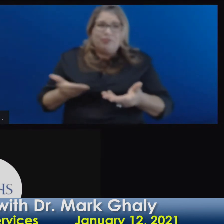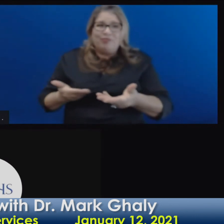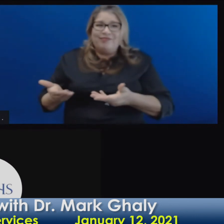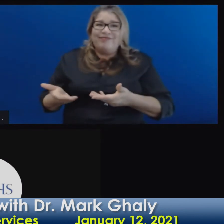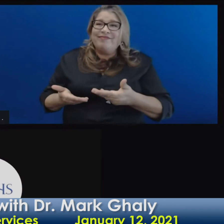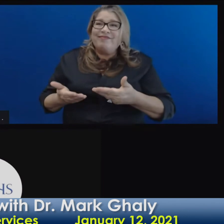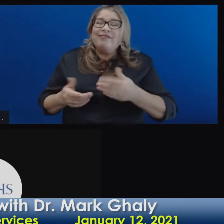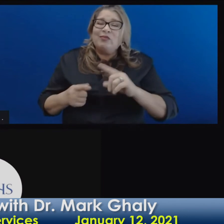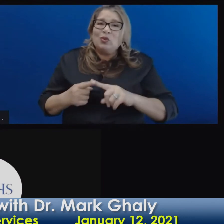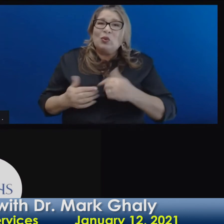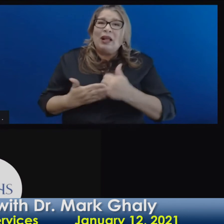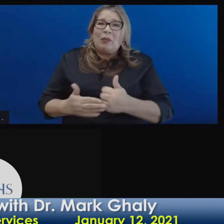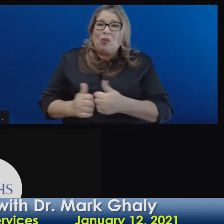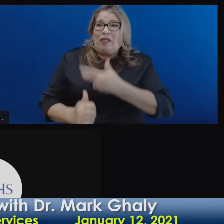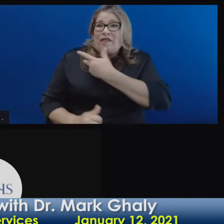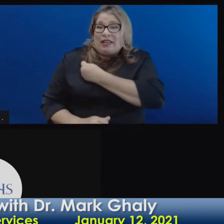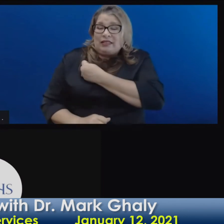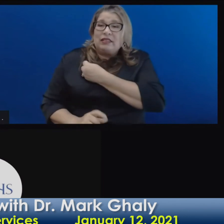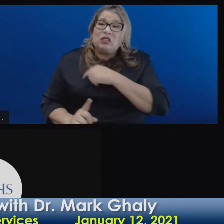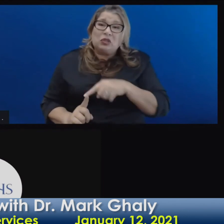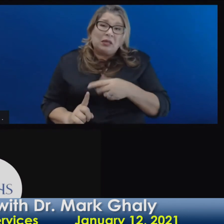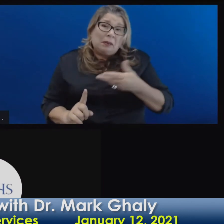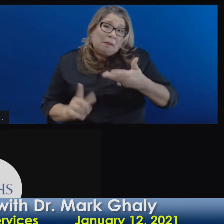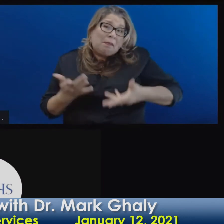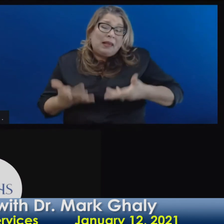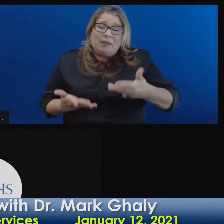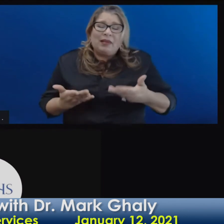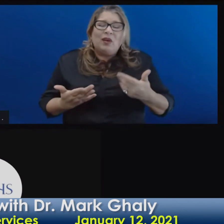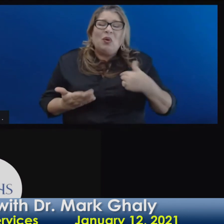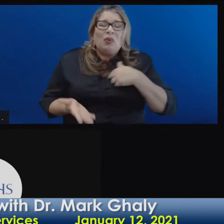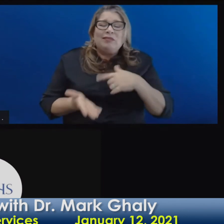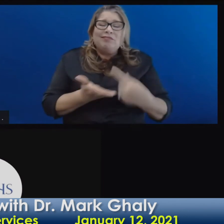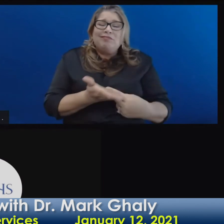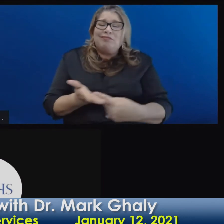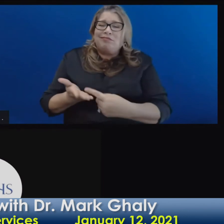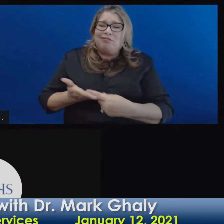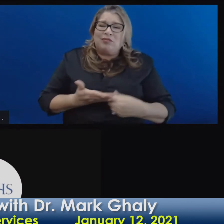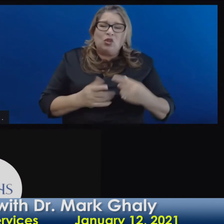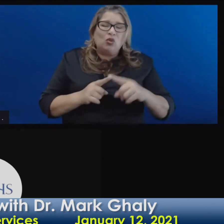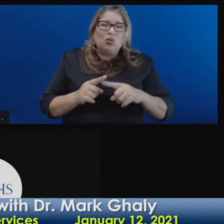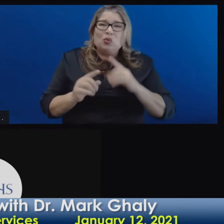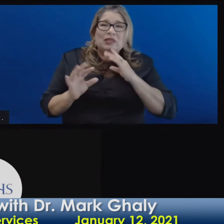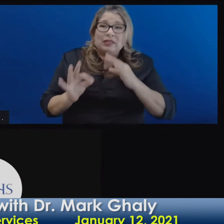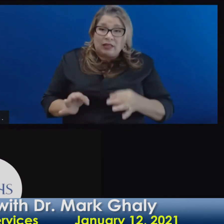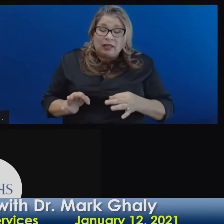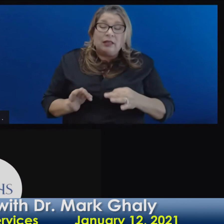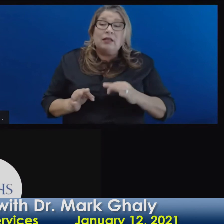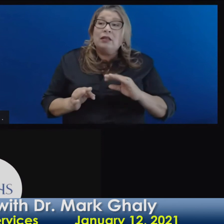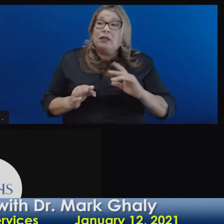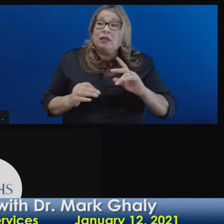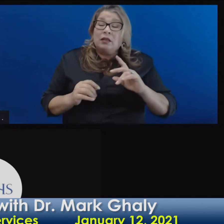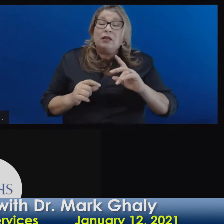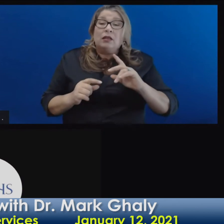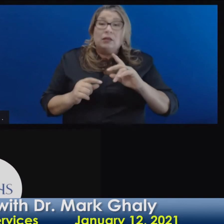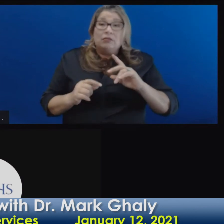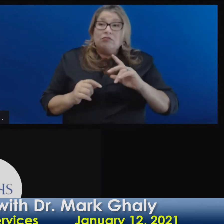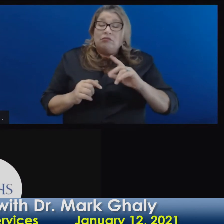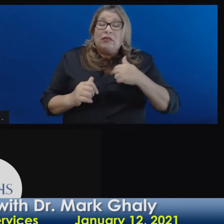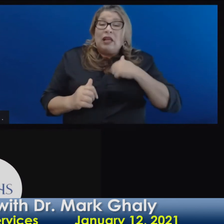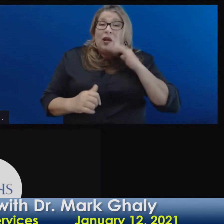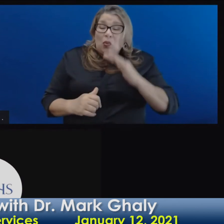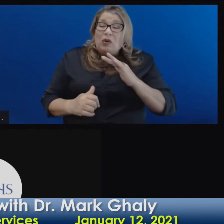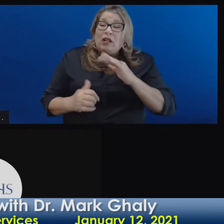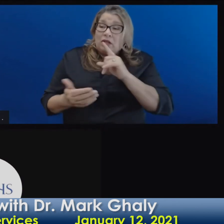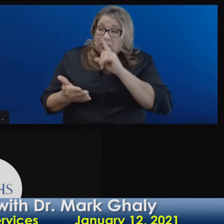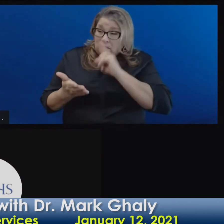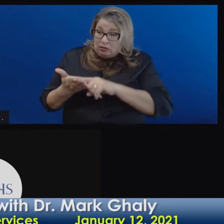have retired, that all of that is on the table and something we're working on. But I will certainly get back to you, have the team get back to